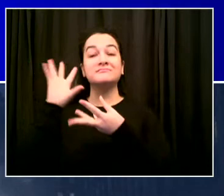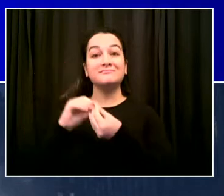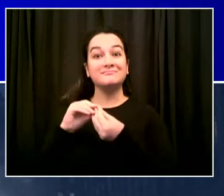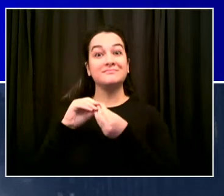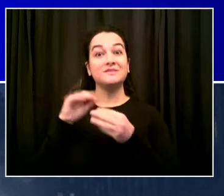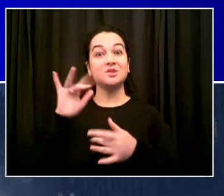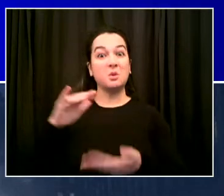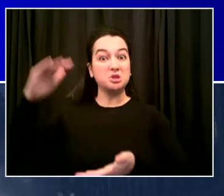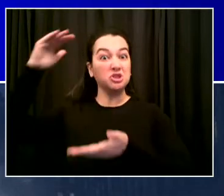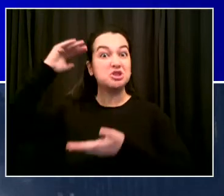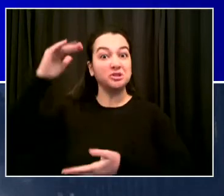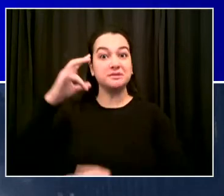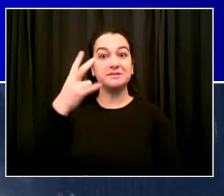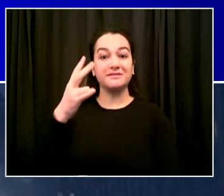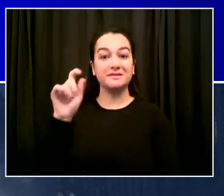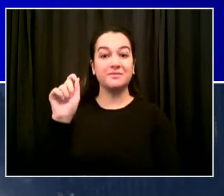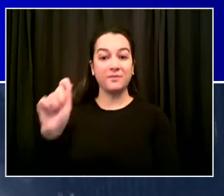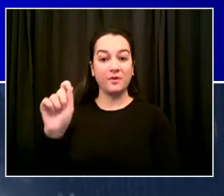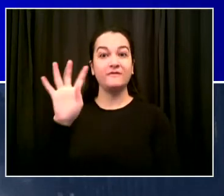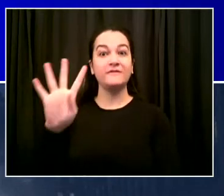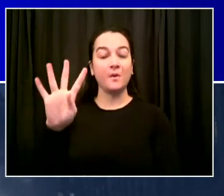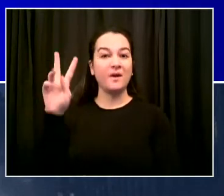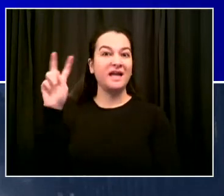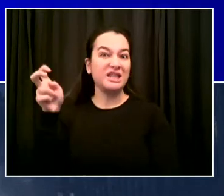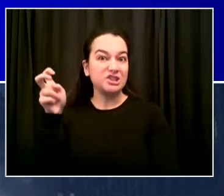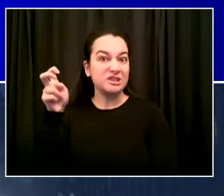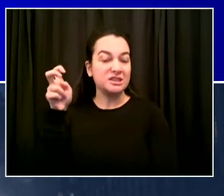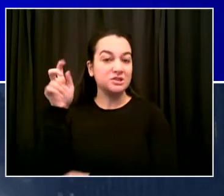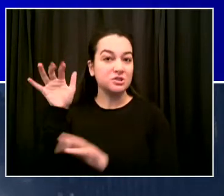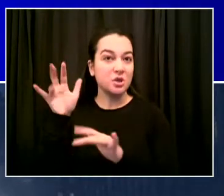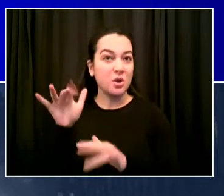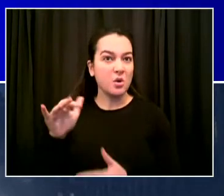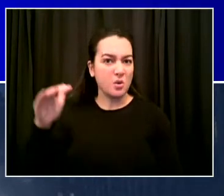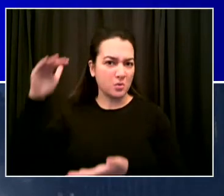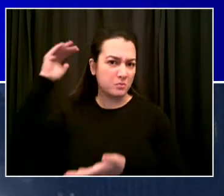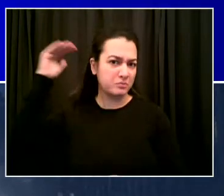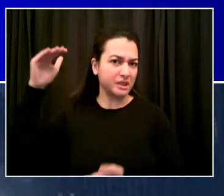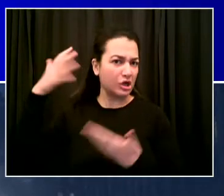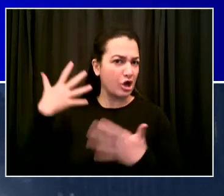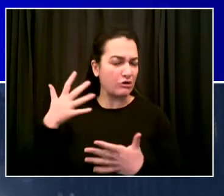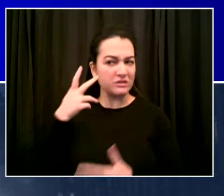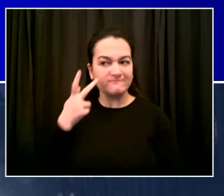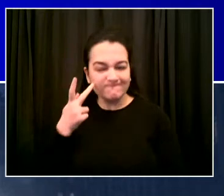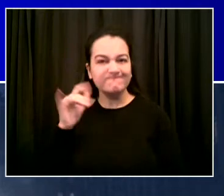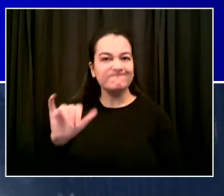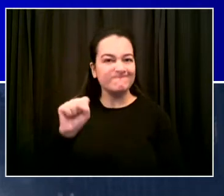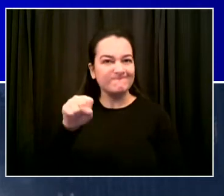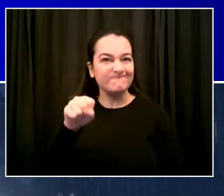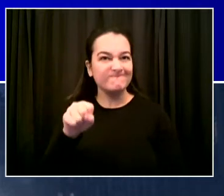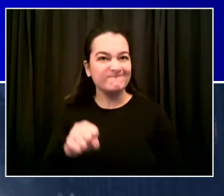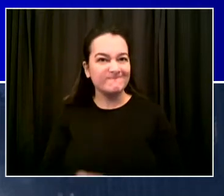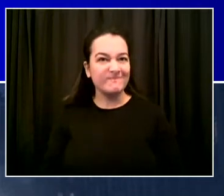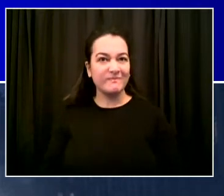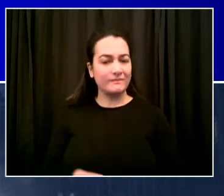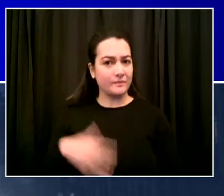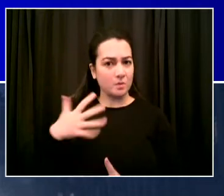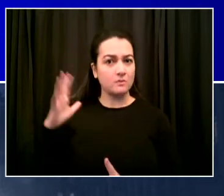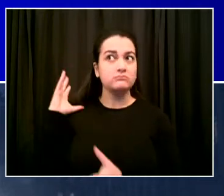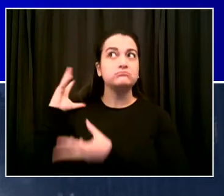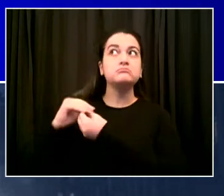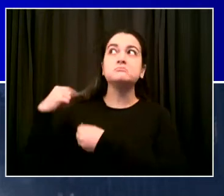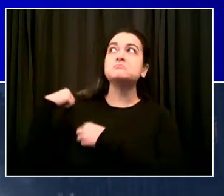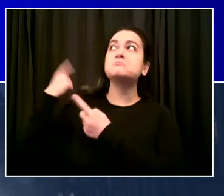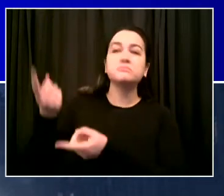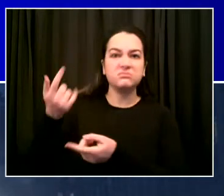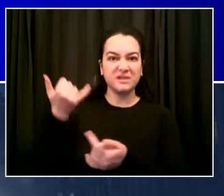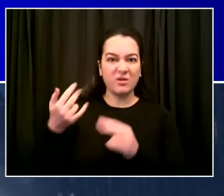since 2016. That's the bad news, that on top of everything else we had a snowstorm. The good news is the amazing effort